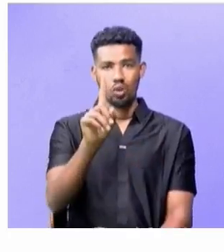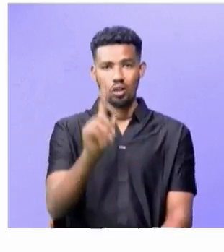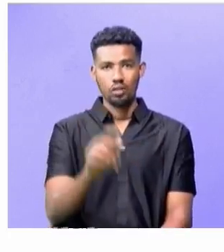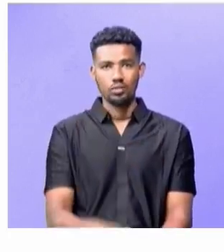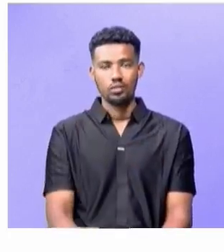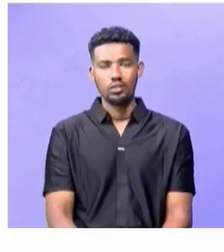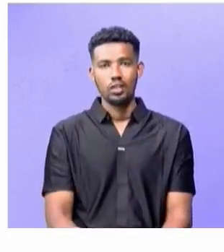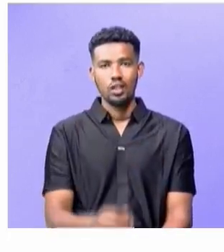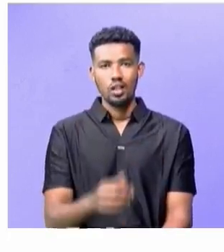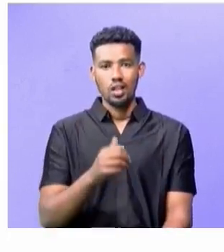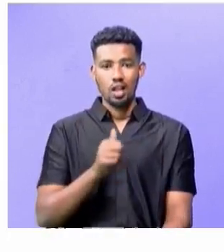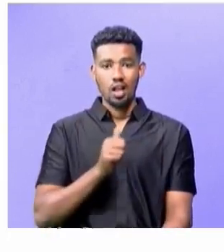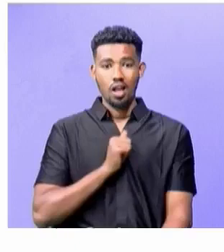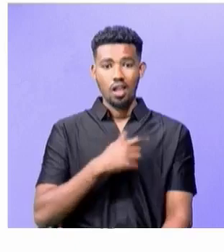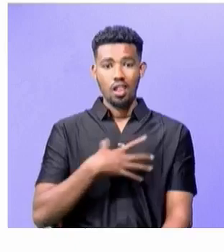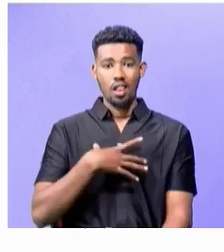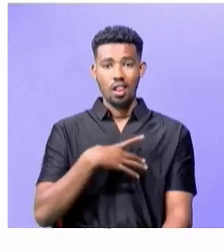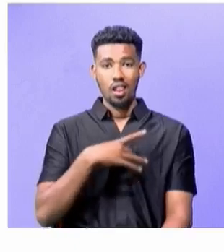I like